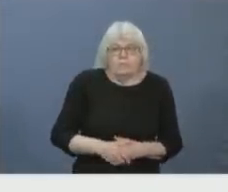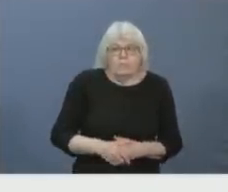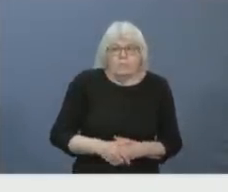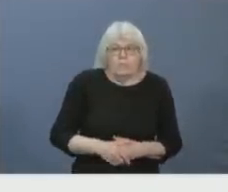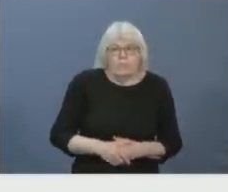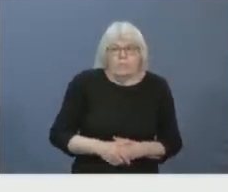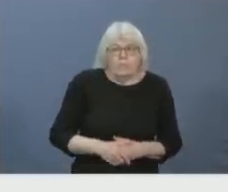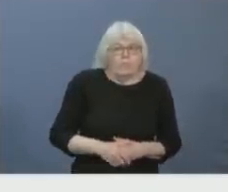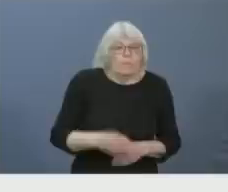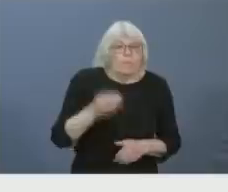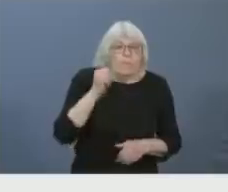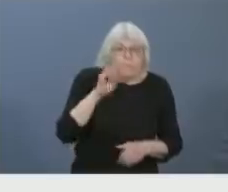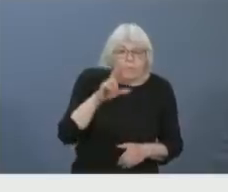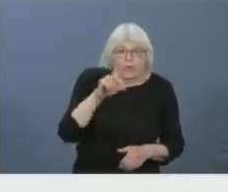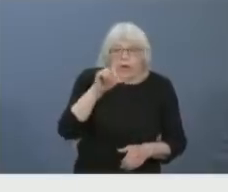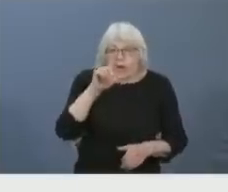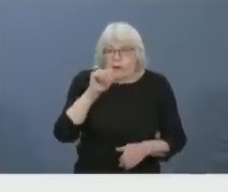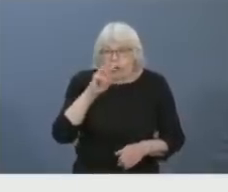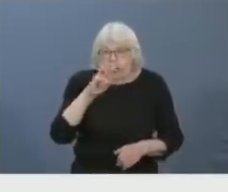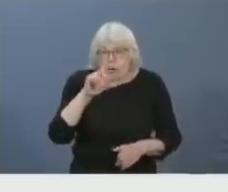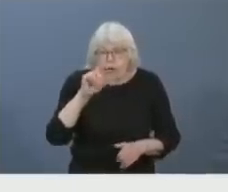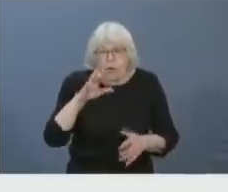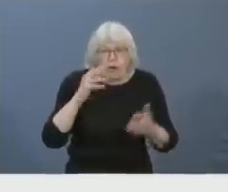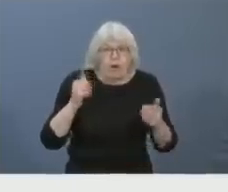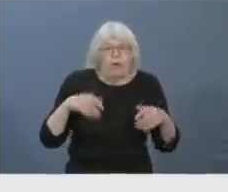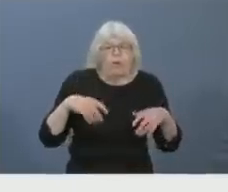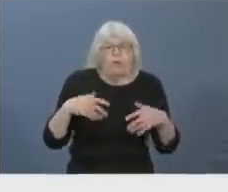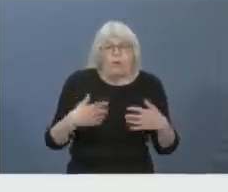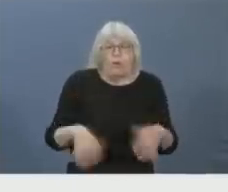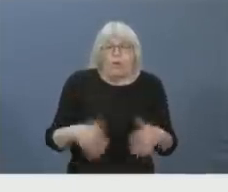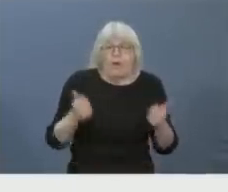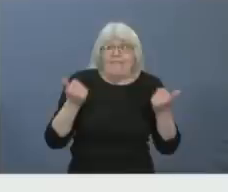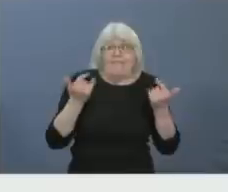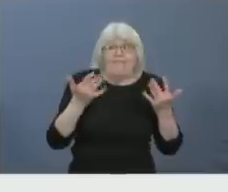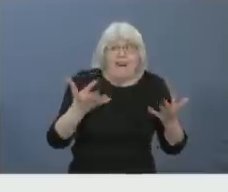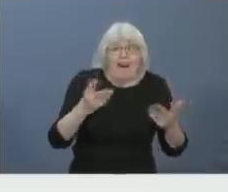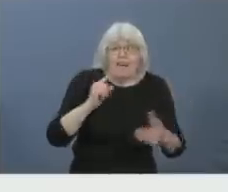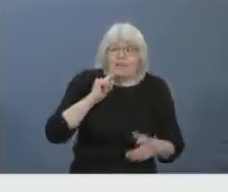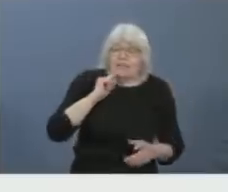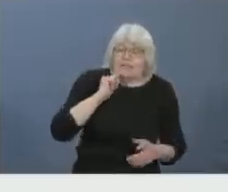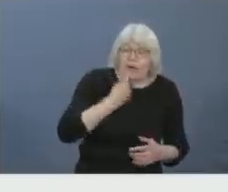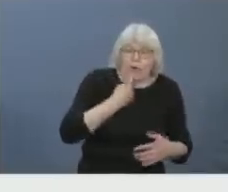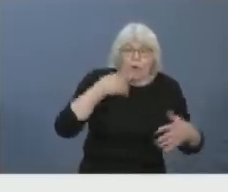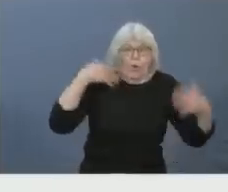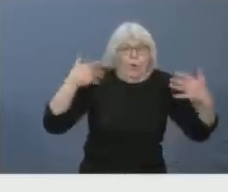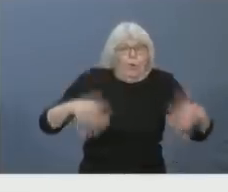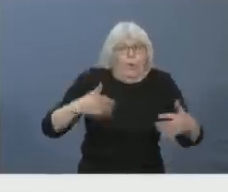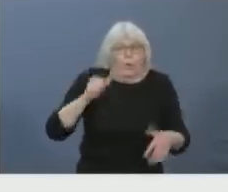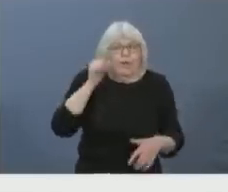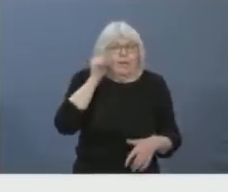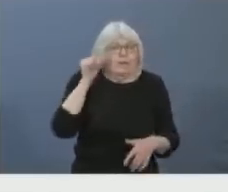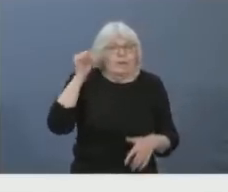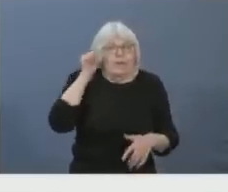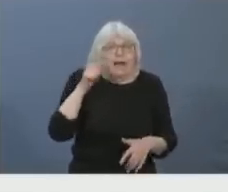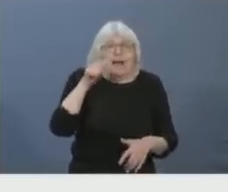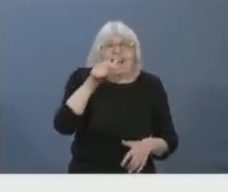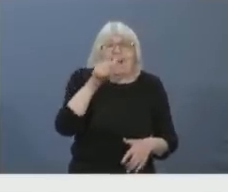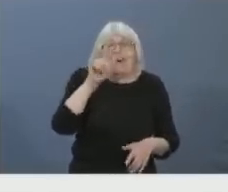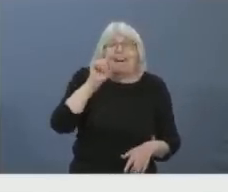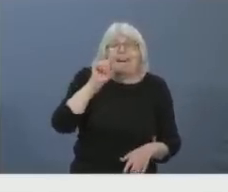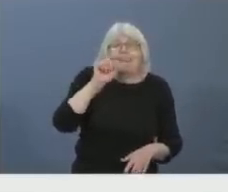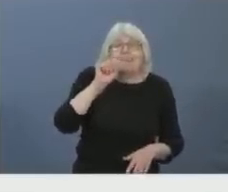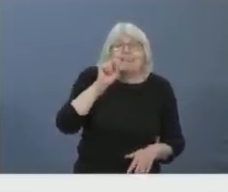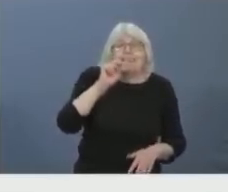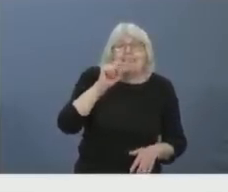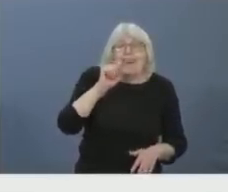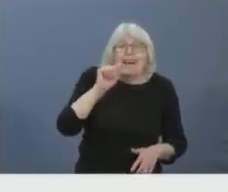serious situation. Yesterday, I spent the day visiting our command center in Tantallon and warming centers in HRM. And